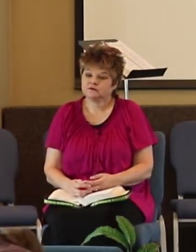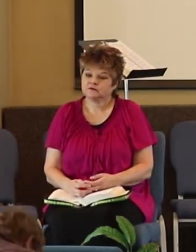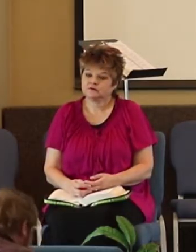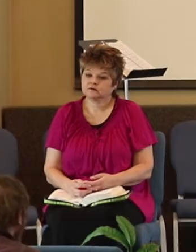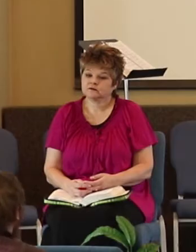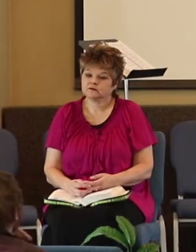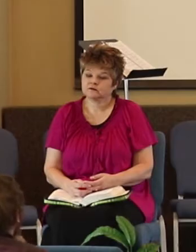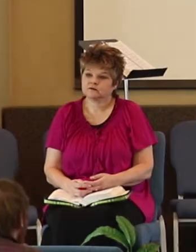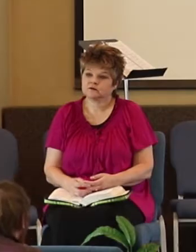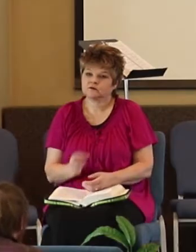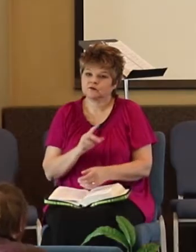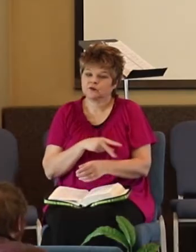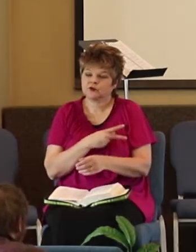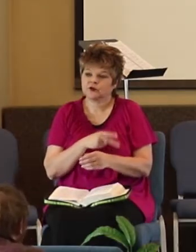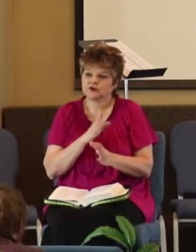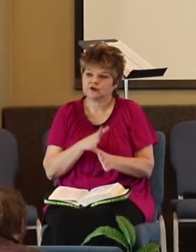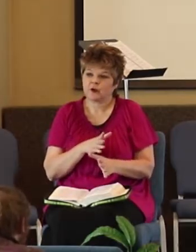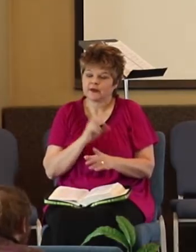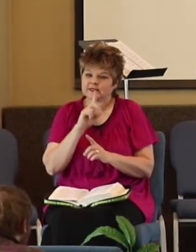The psalmist